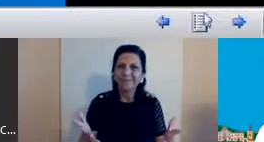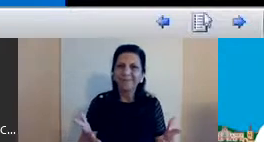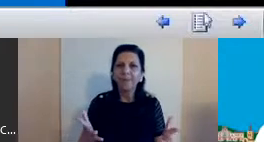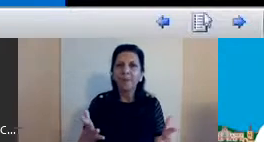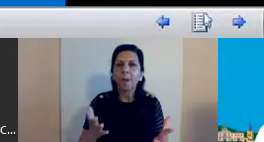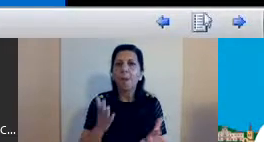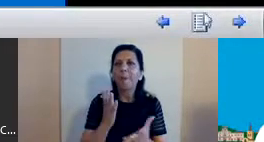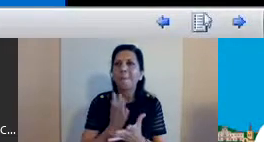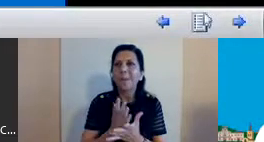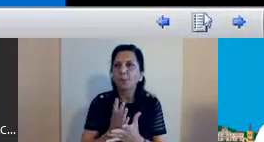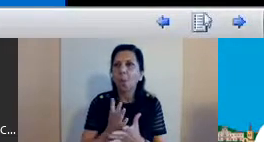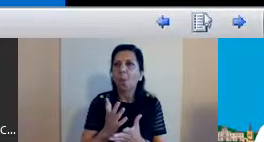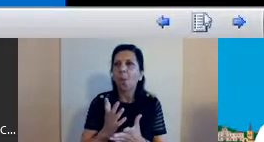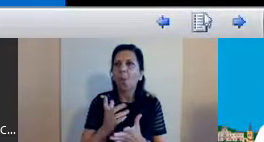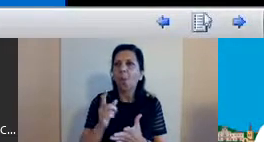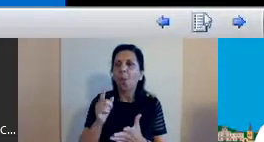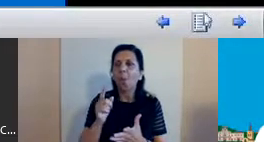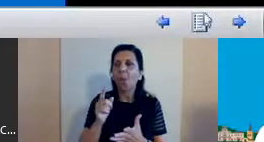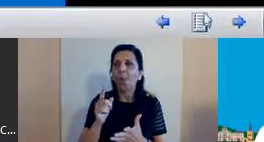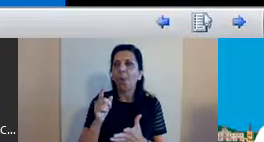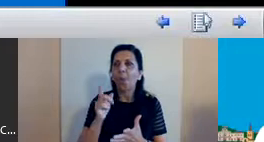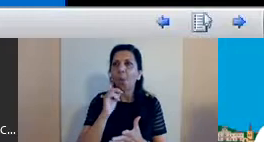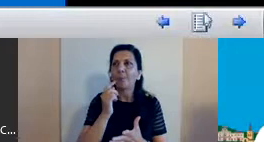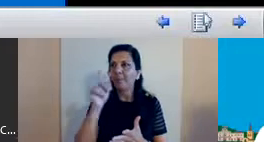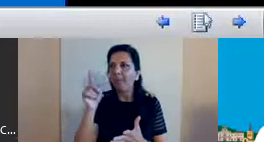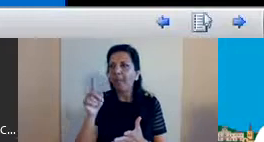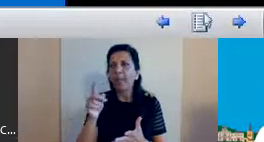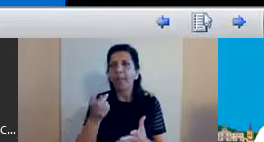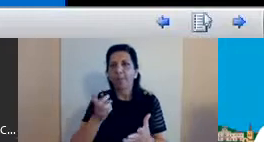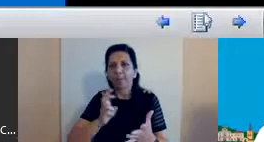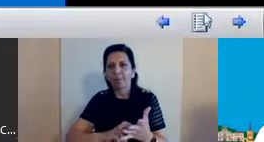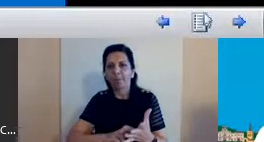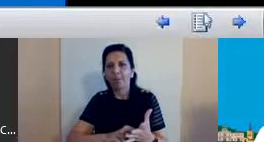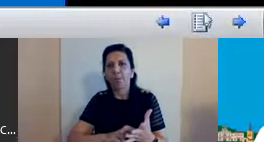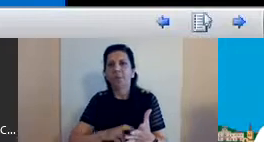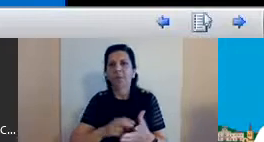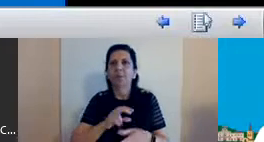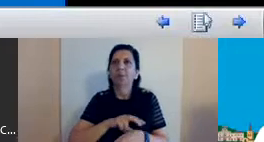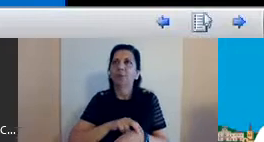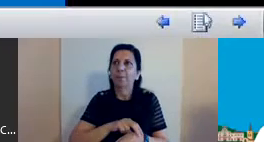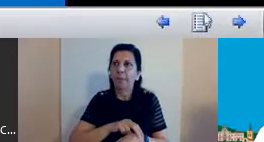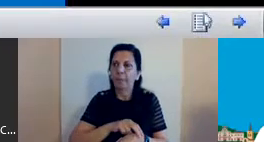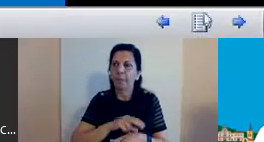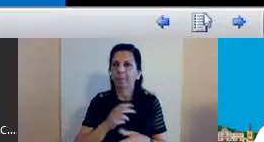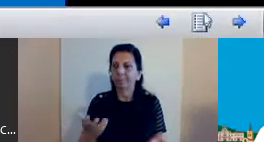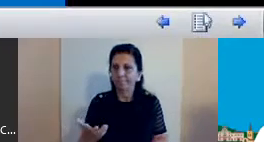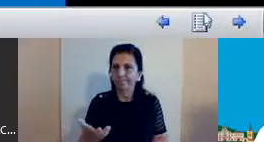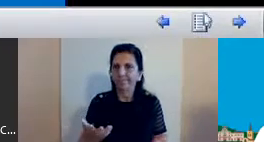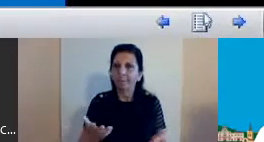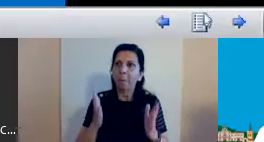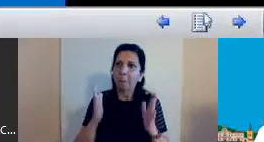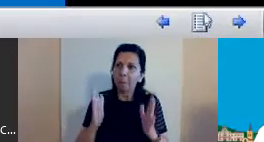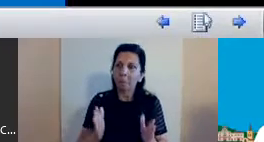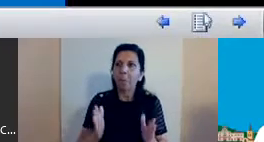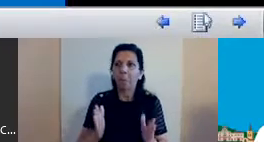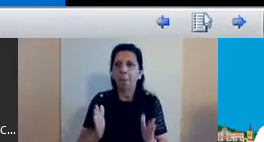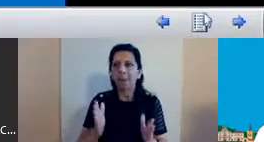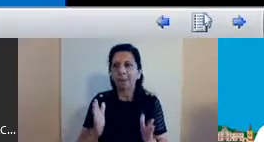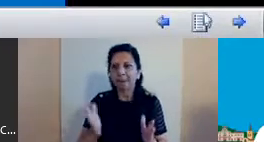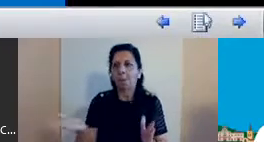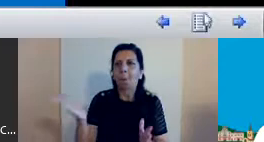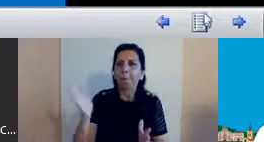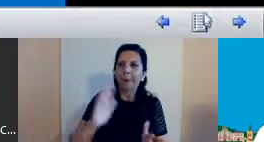know, those concerns and help them. And I'll stop there, Chair, if that's okay, and obviously come to questions and feedback. What I'll do is, if